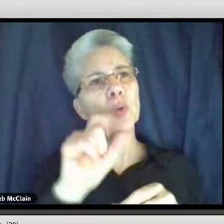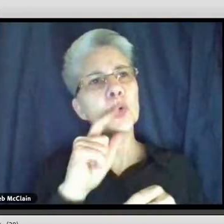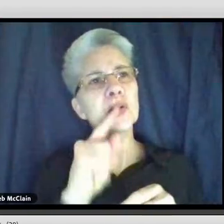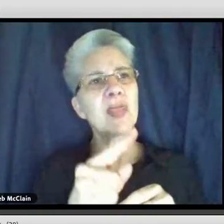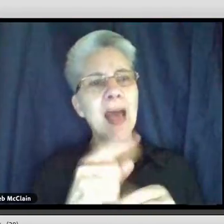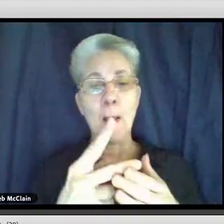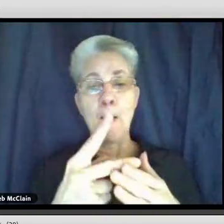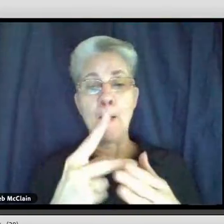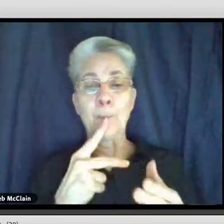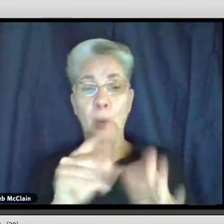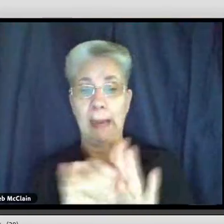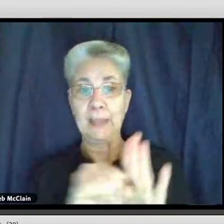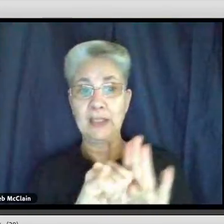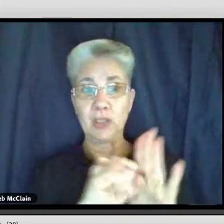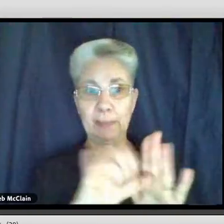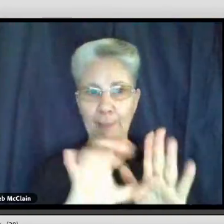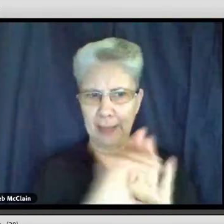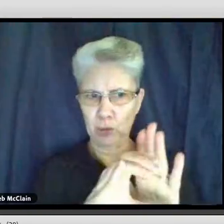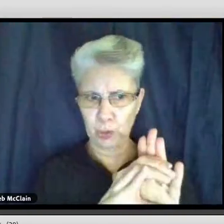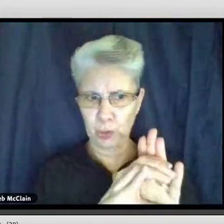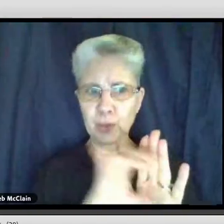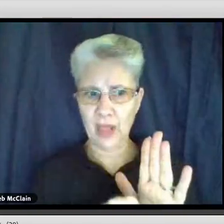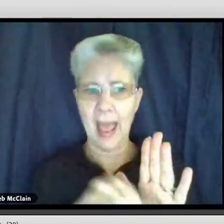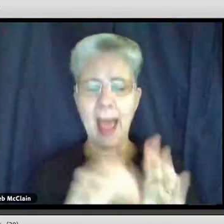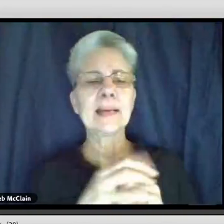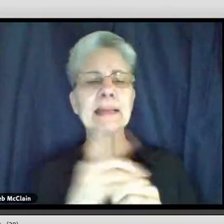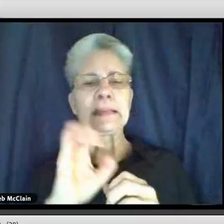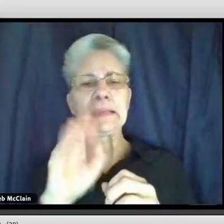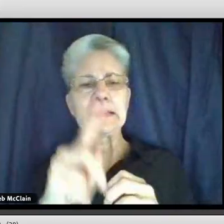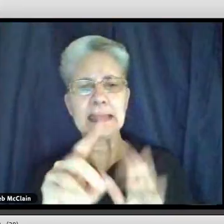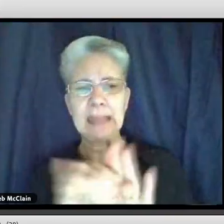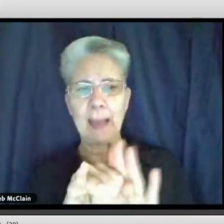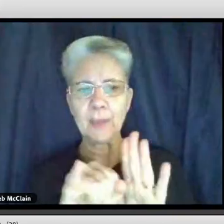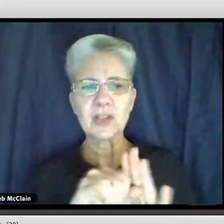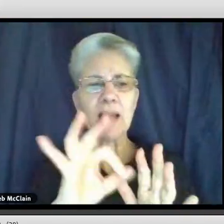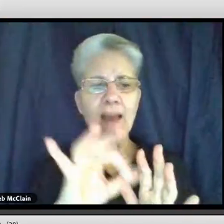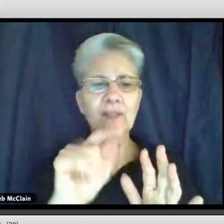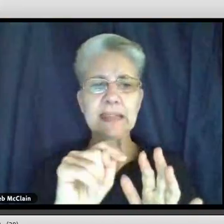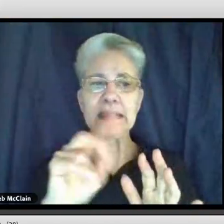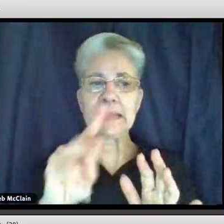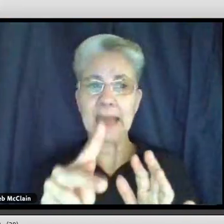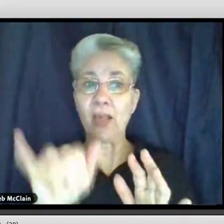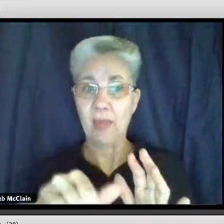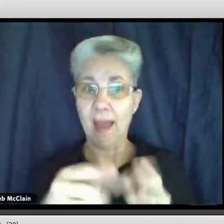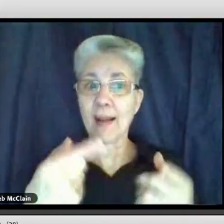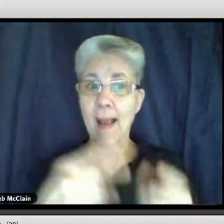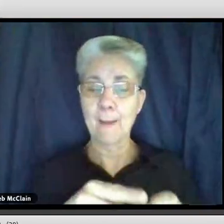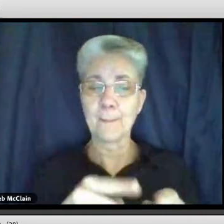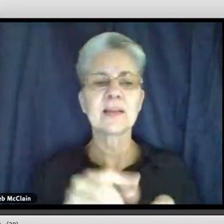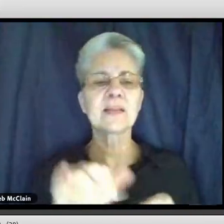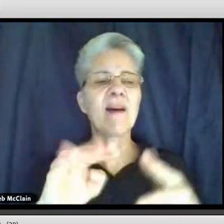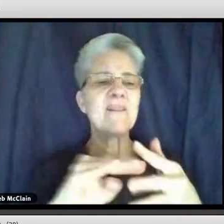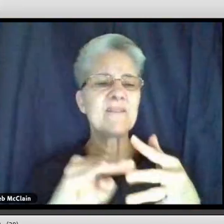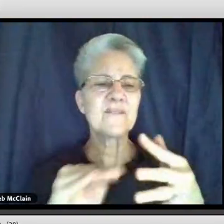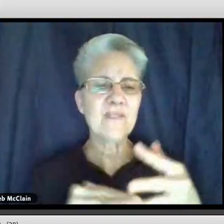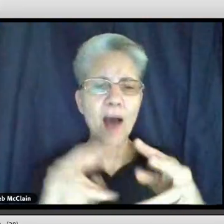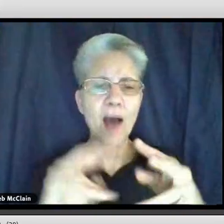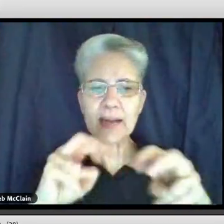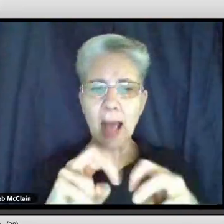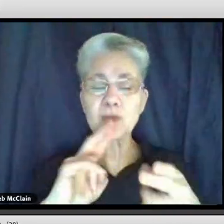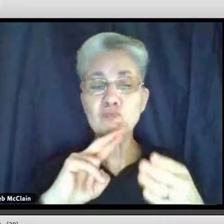data triage, forensic disk imaging, which is also what FTK Imager does, file system analysis and